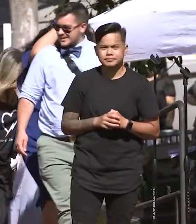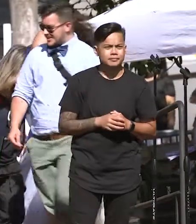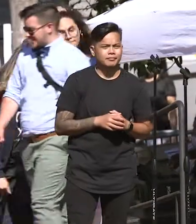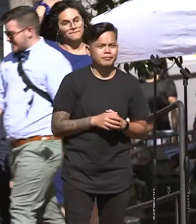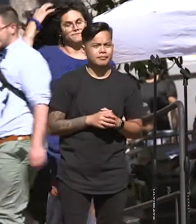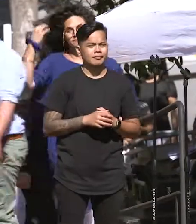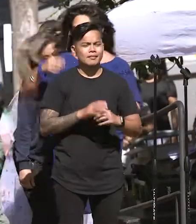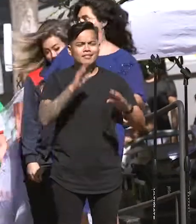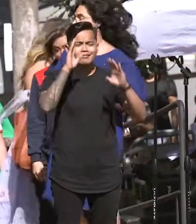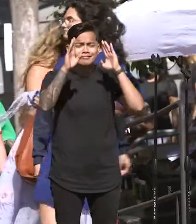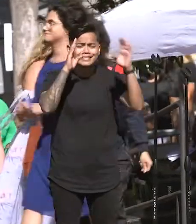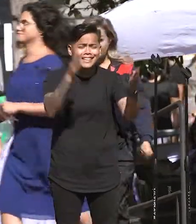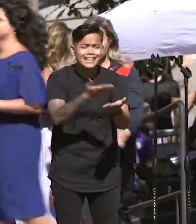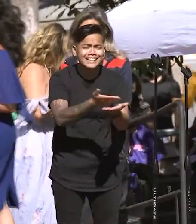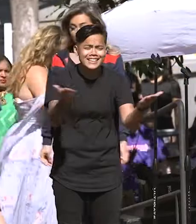Hi, everybody.